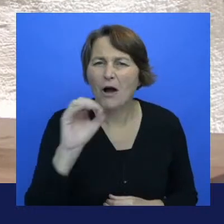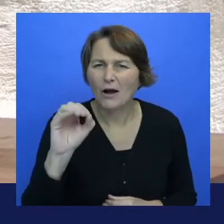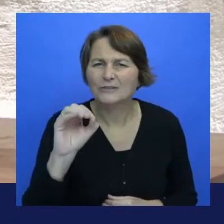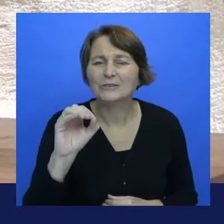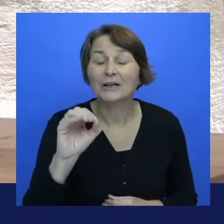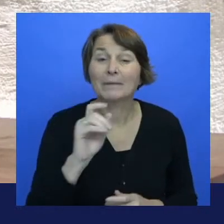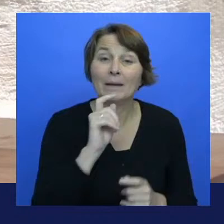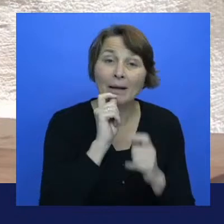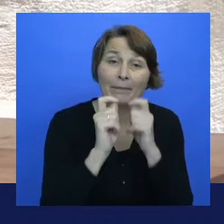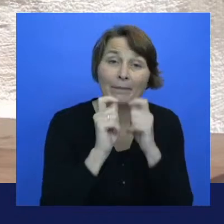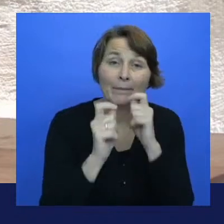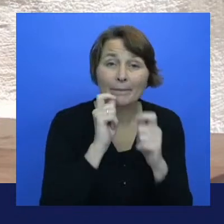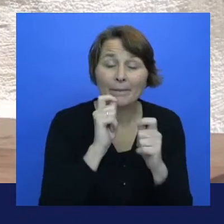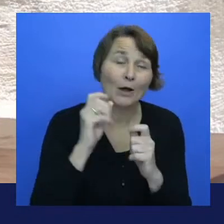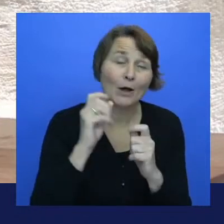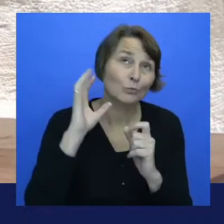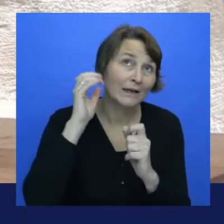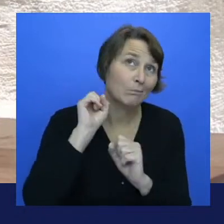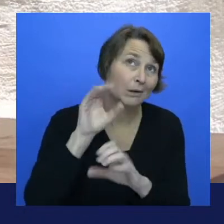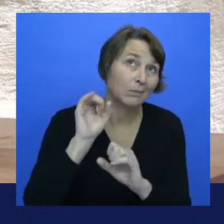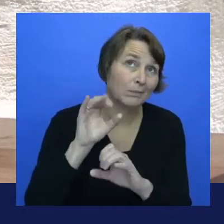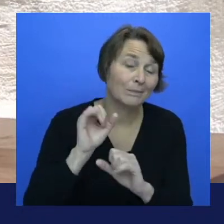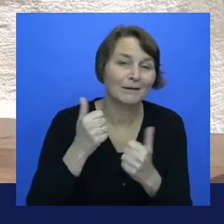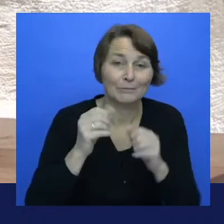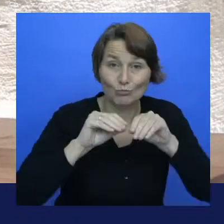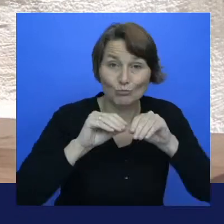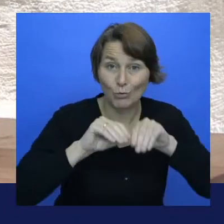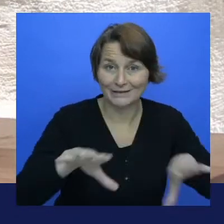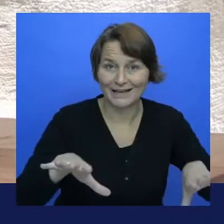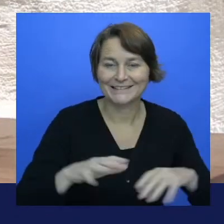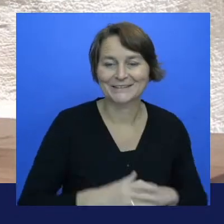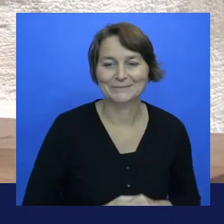Ah, cool. Y'all are the best. Thank you so much.